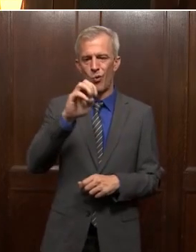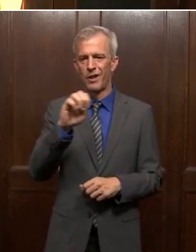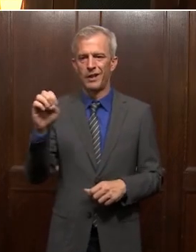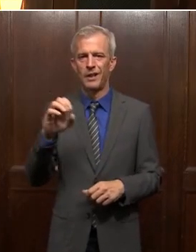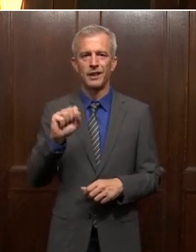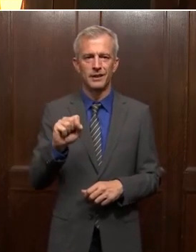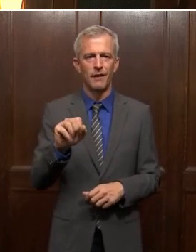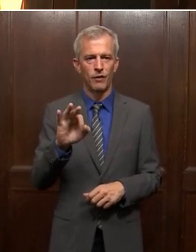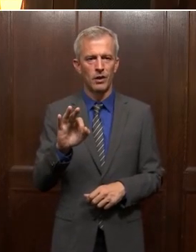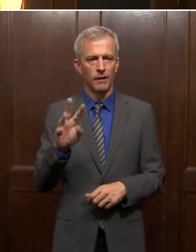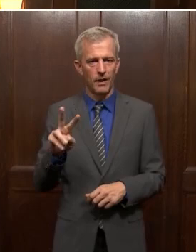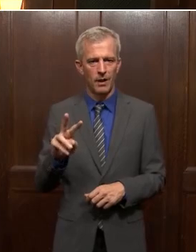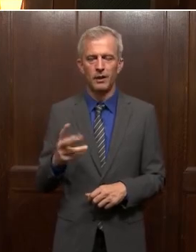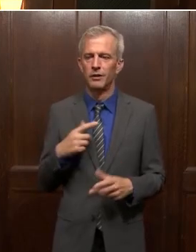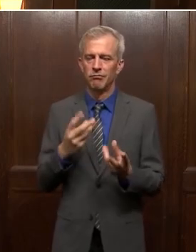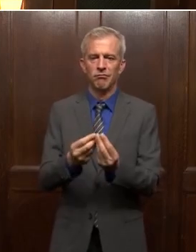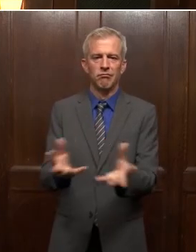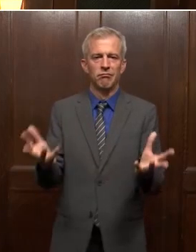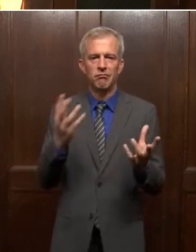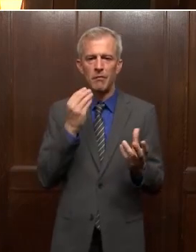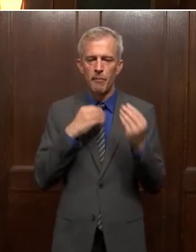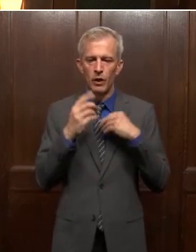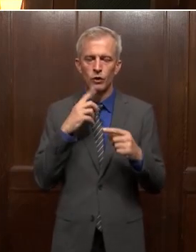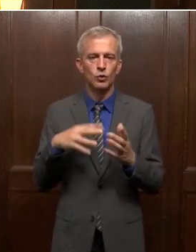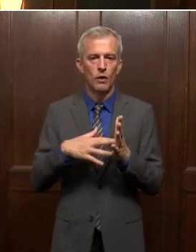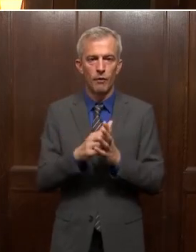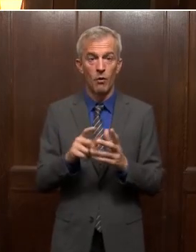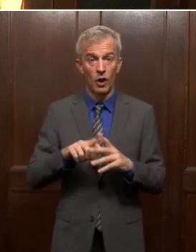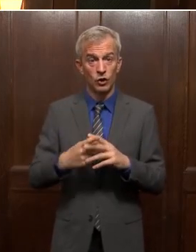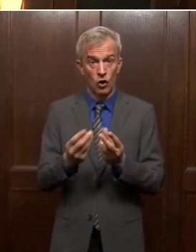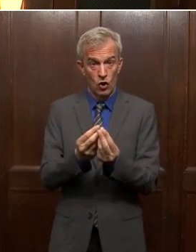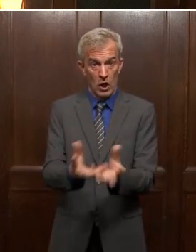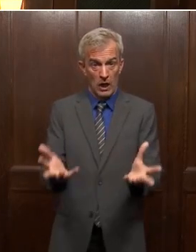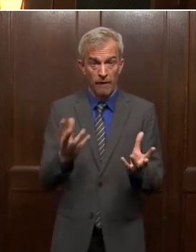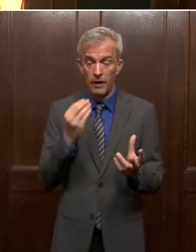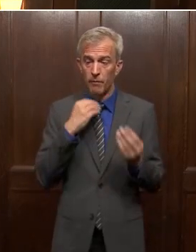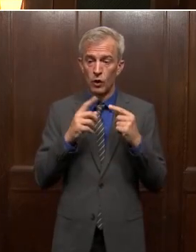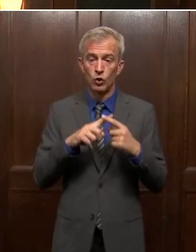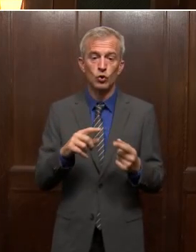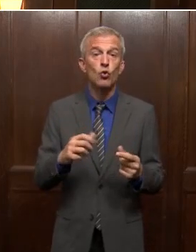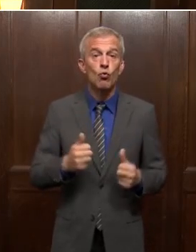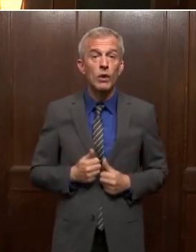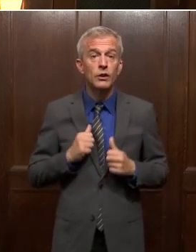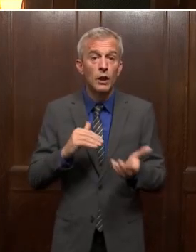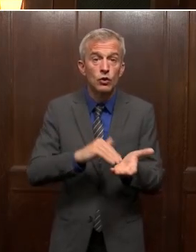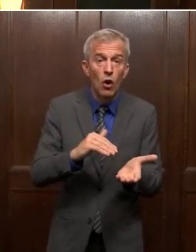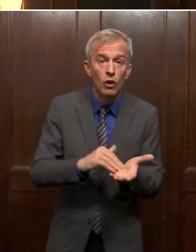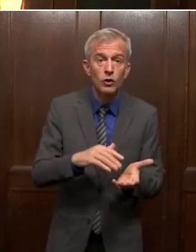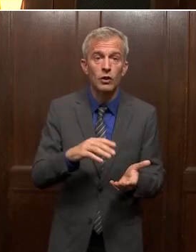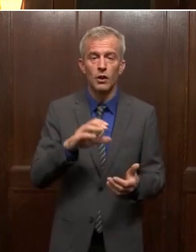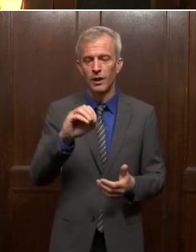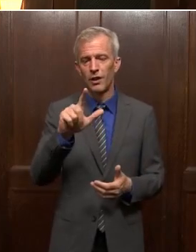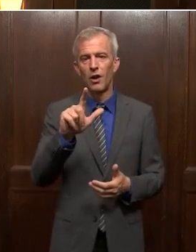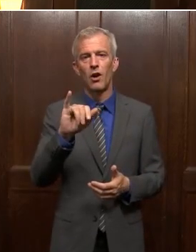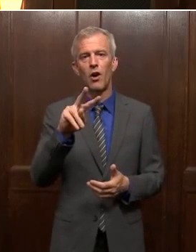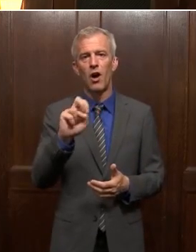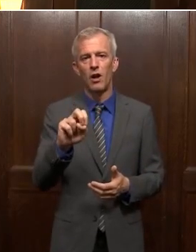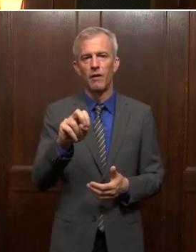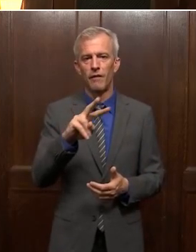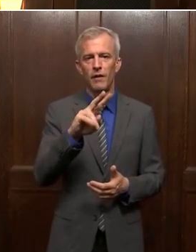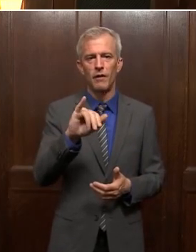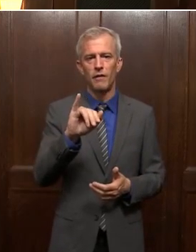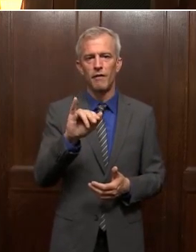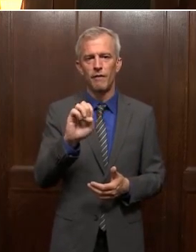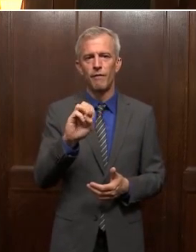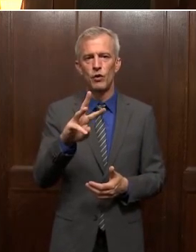Valley that's been handing out meals to the vulnerable and started delivering meals to residents and doctors at the Olive View Hospital in Sylmar